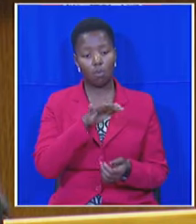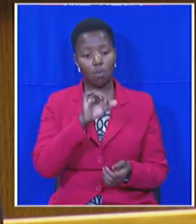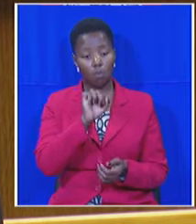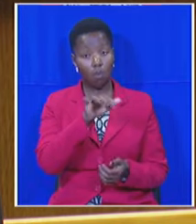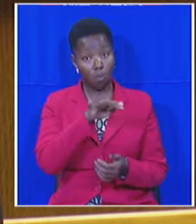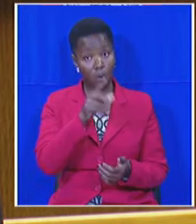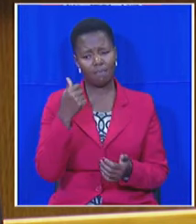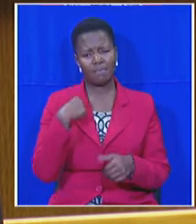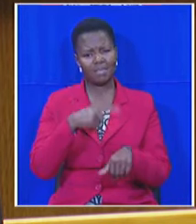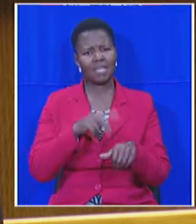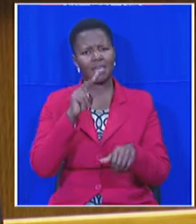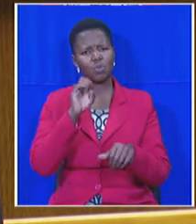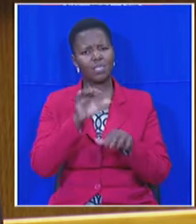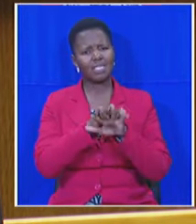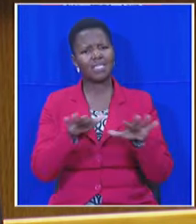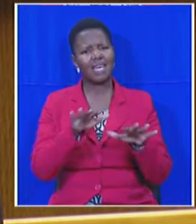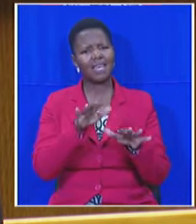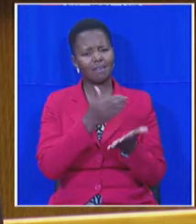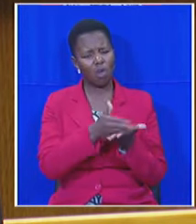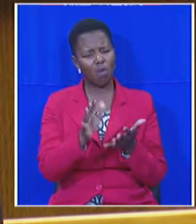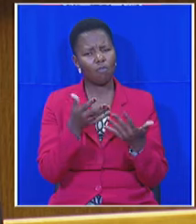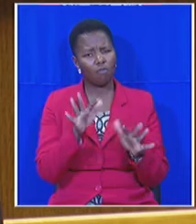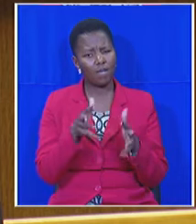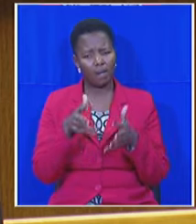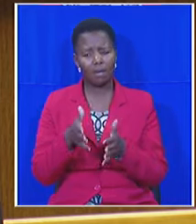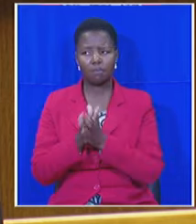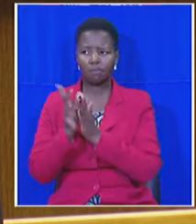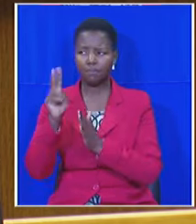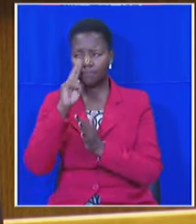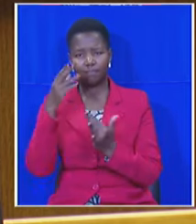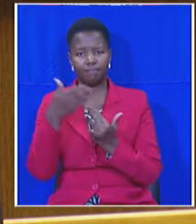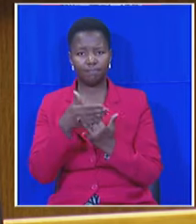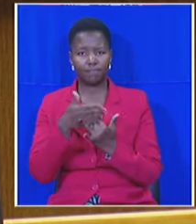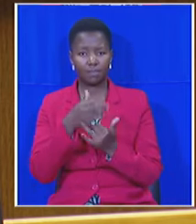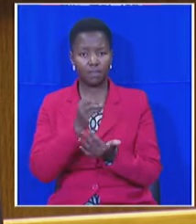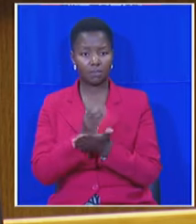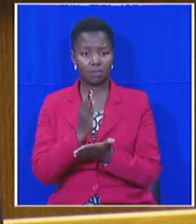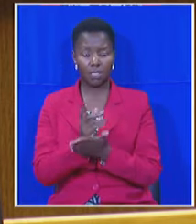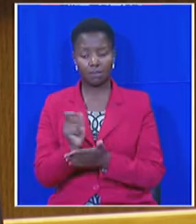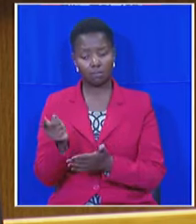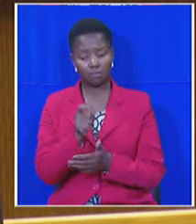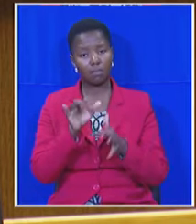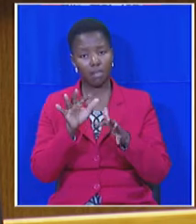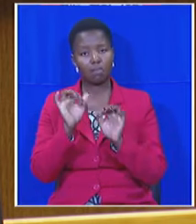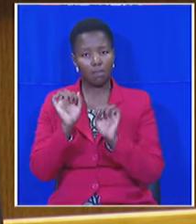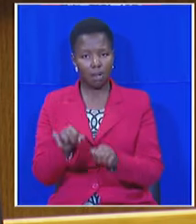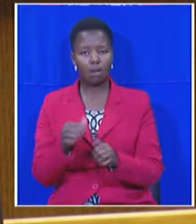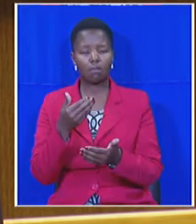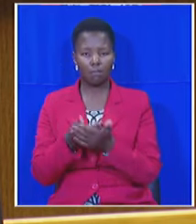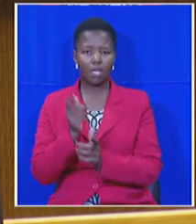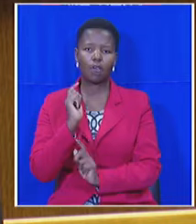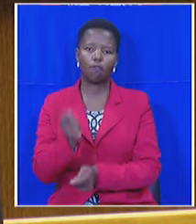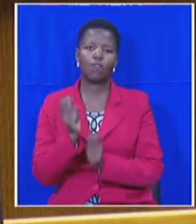be able to fish there again. And we urge you to intervene in this matter to ensure that these people are allowed to go out there and fish again, because